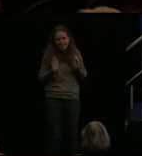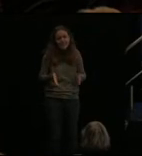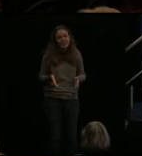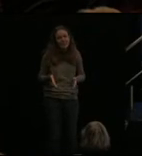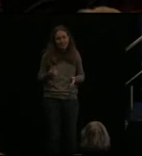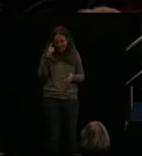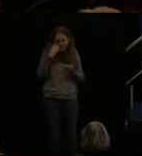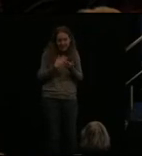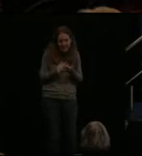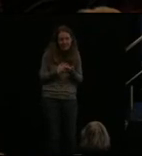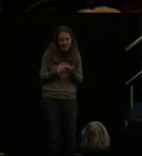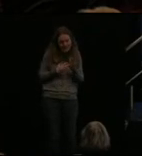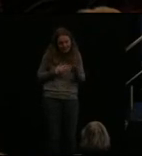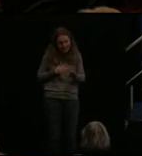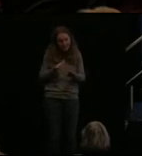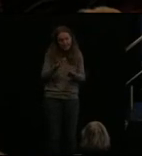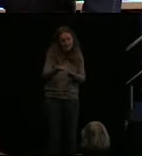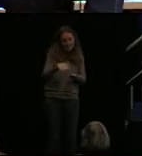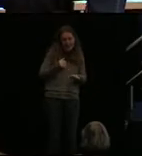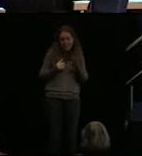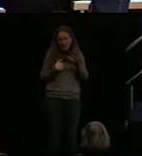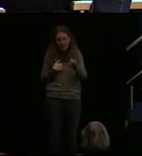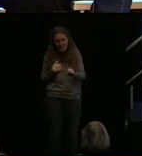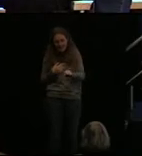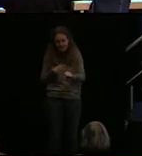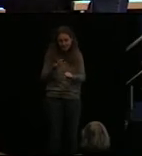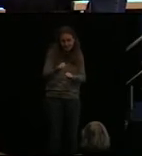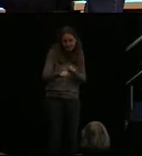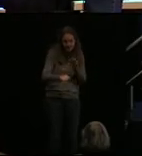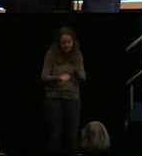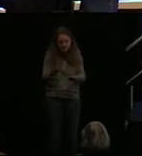and faithfully, step by step, I'm going to take that step and